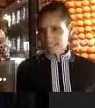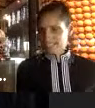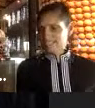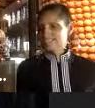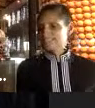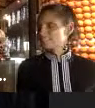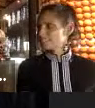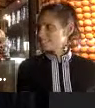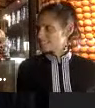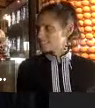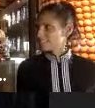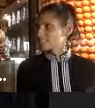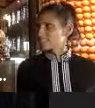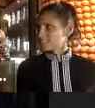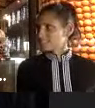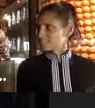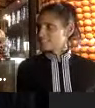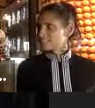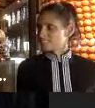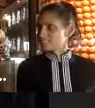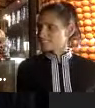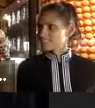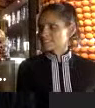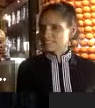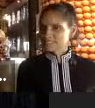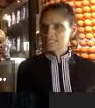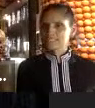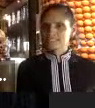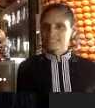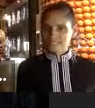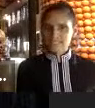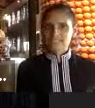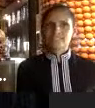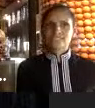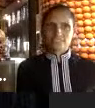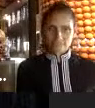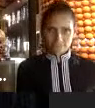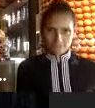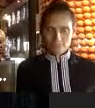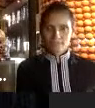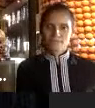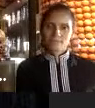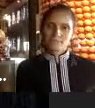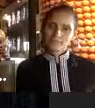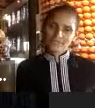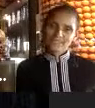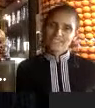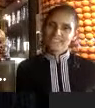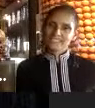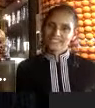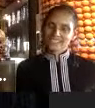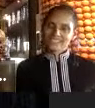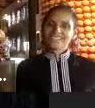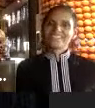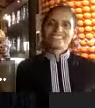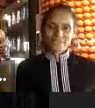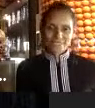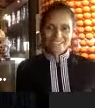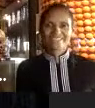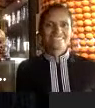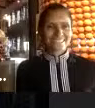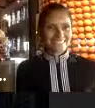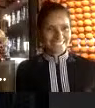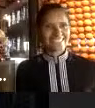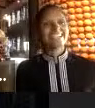and bring, like, we knew they were going to be women artists of color. We didn't know at the beginning, like, who. We had a long list